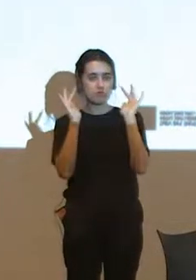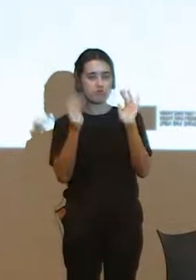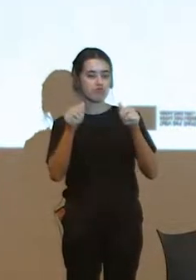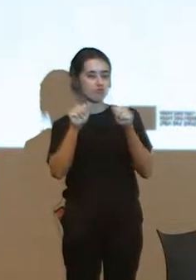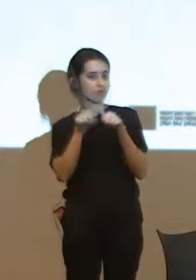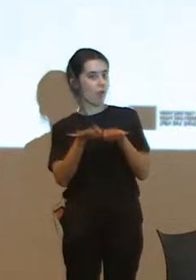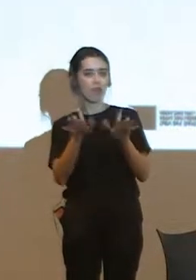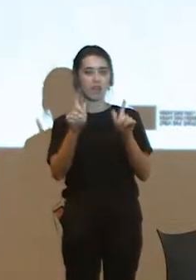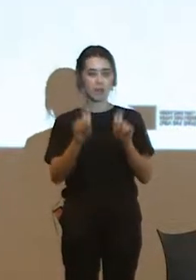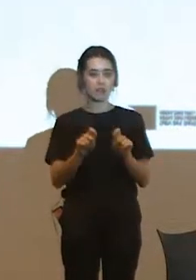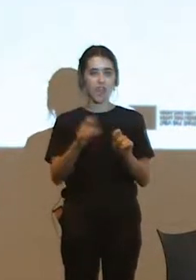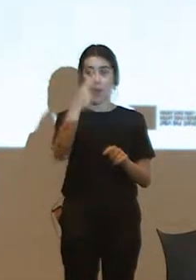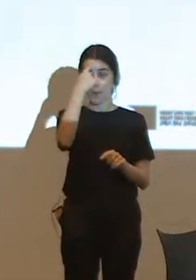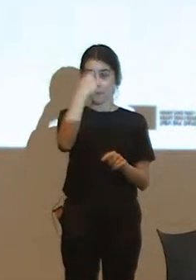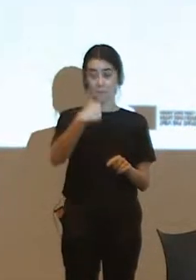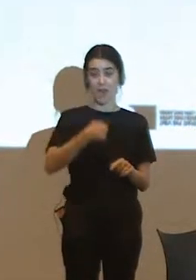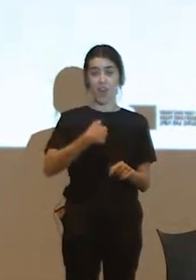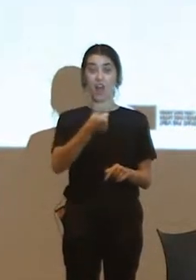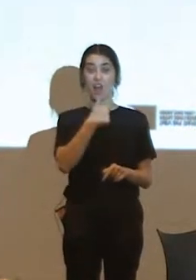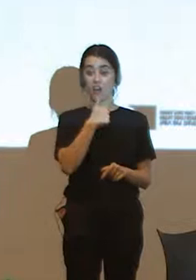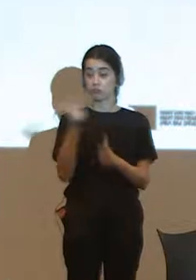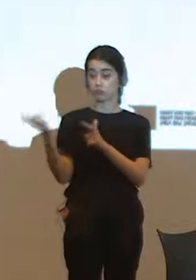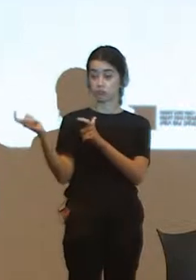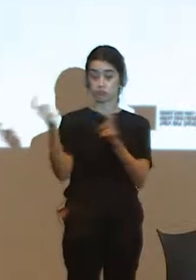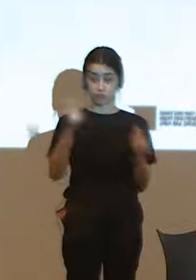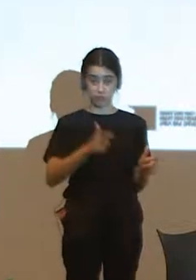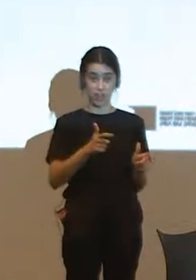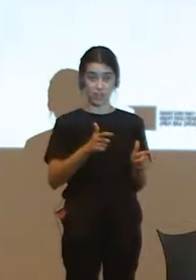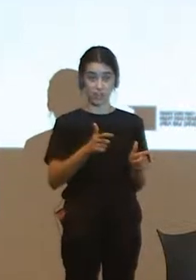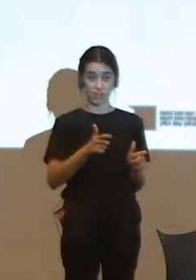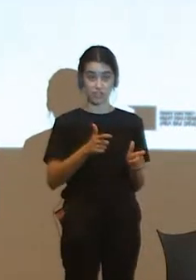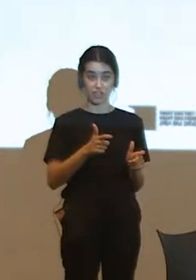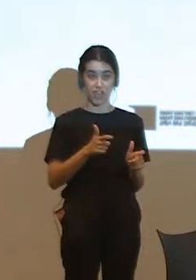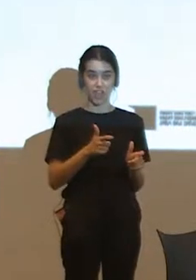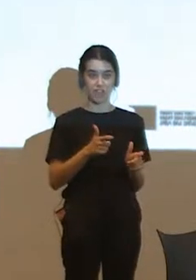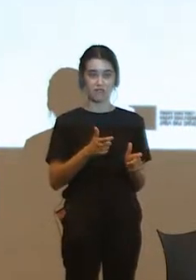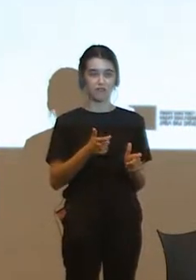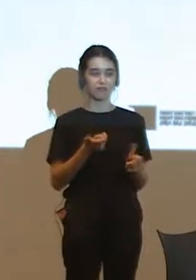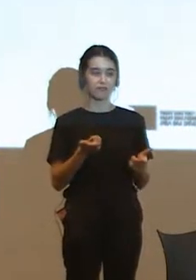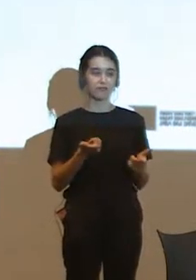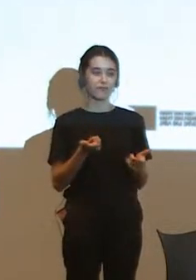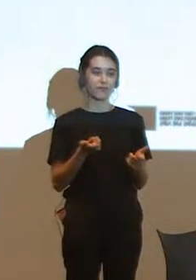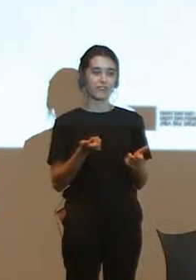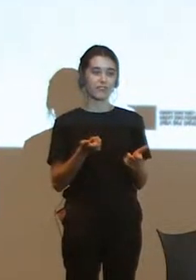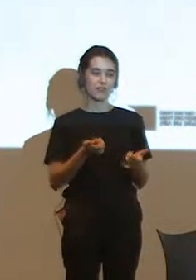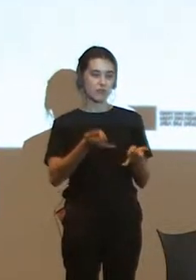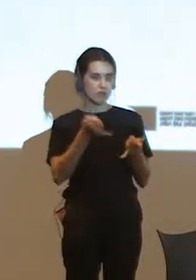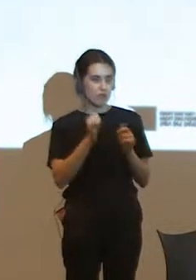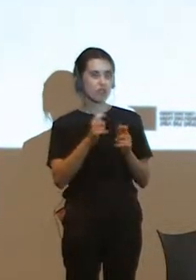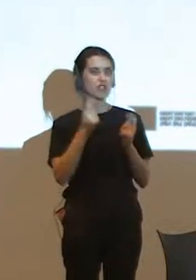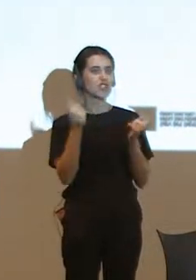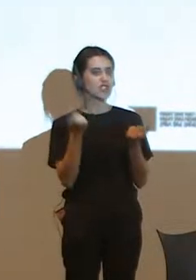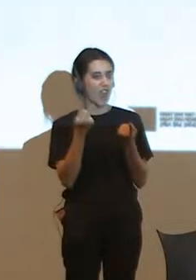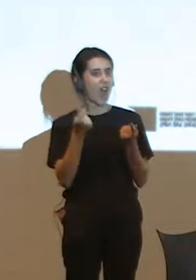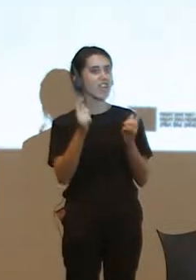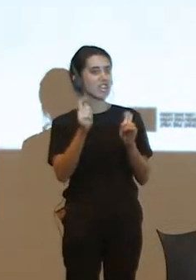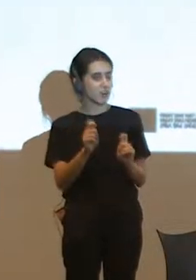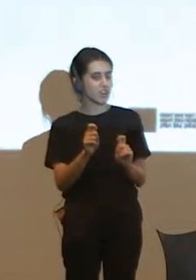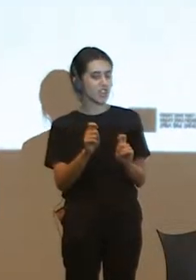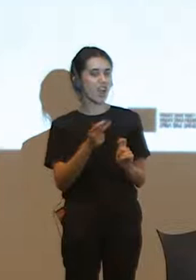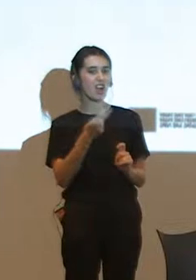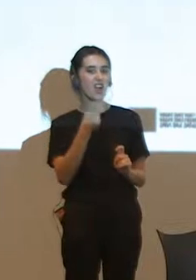to do unspeakable things with the women and all of a sudden everybody was a woman's rights champion who previously